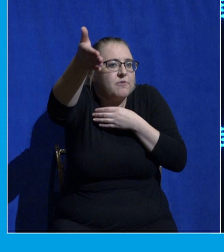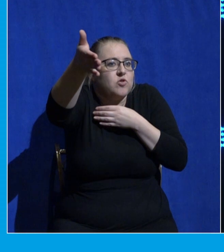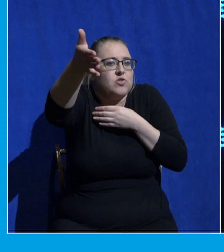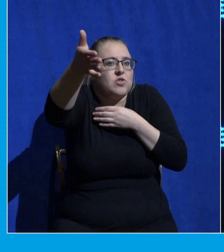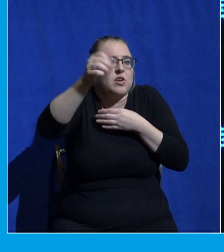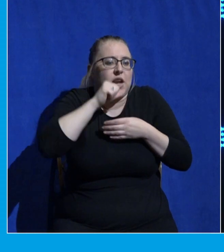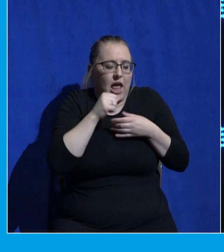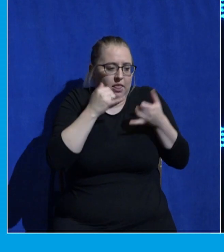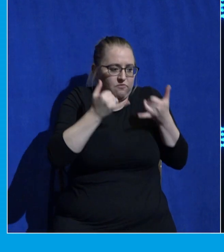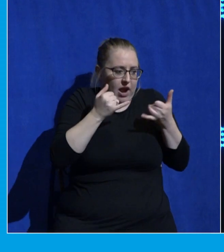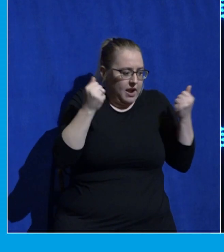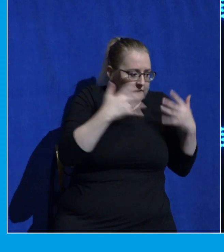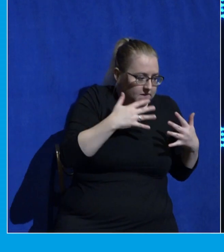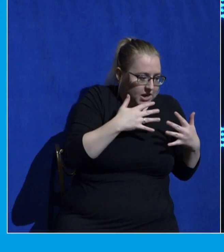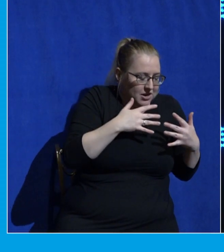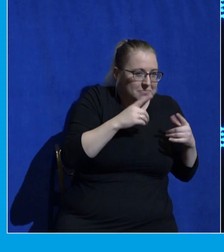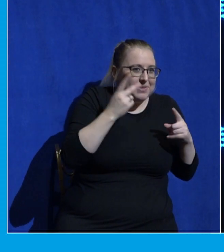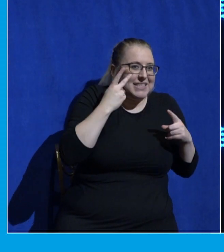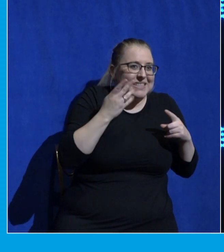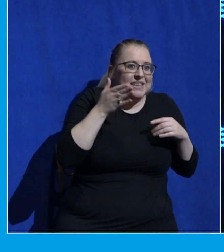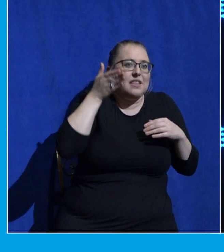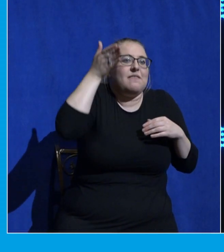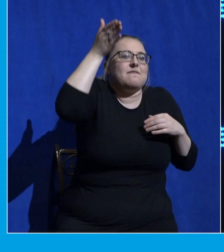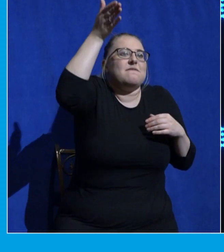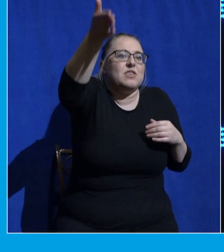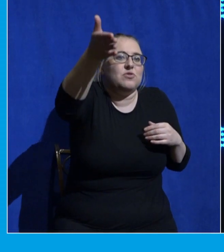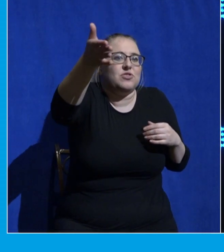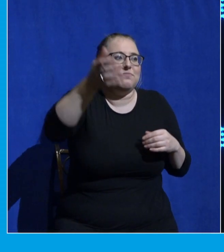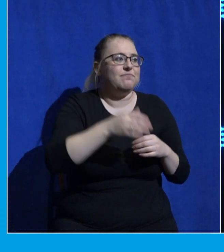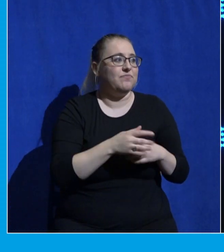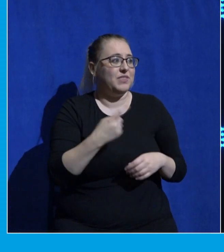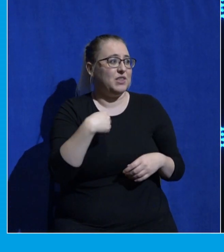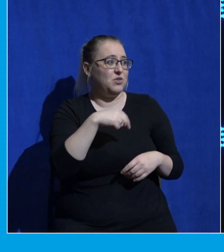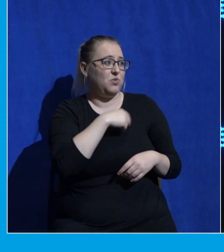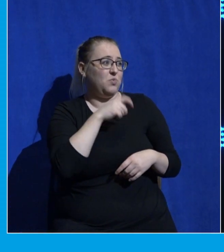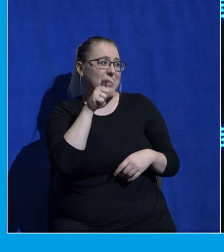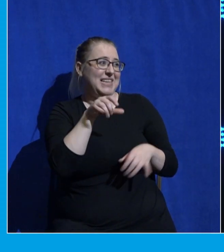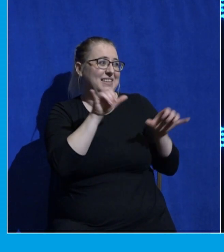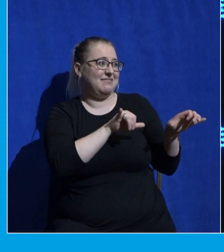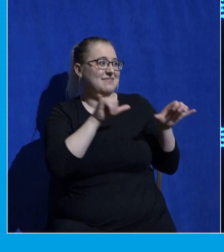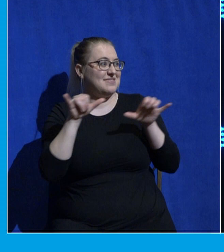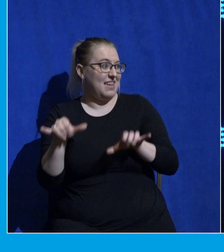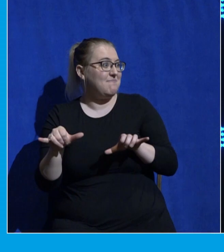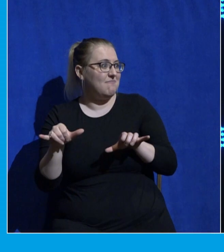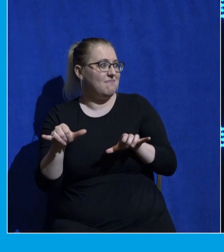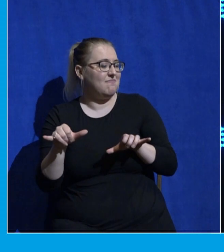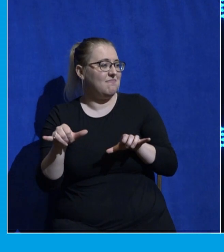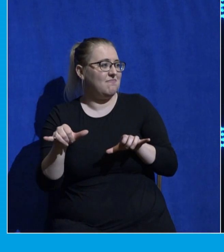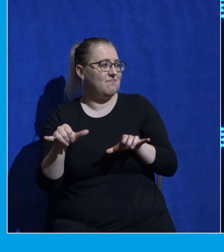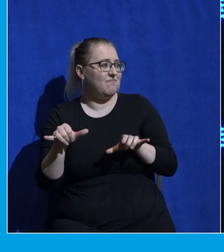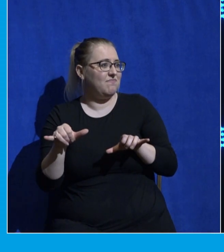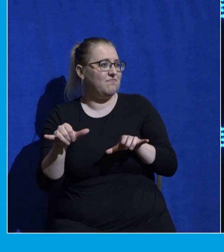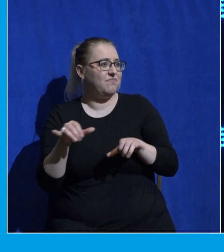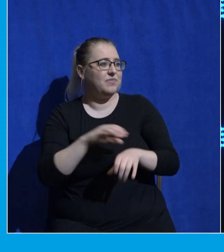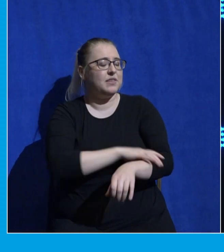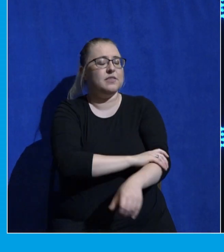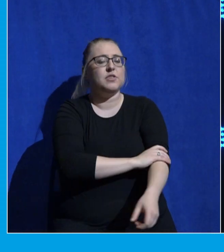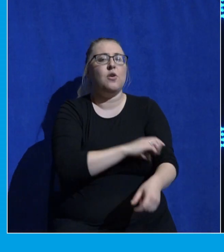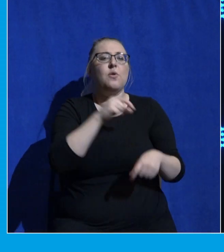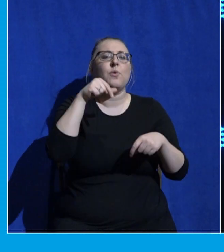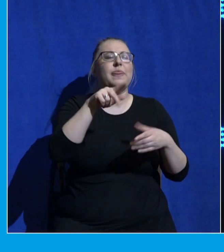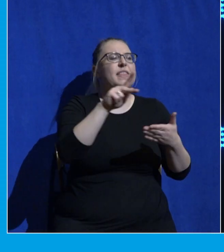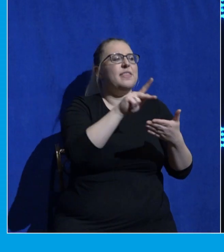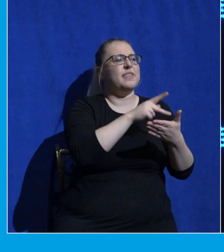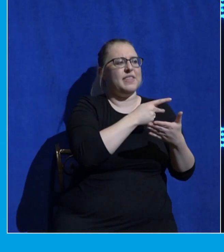too. We need that too. Let me explain something about this psalm. Stay with me. Many historians believe that